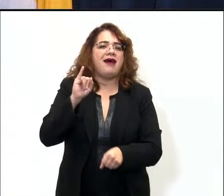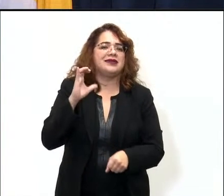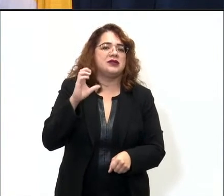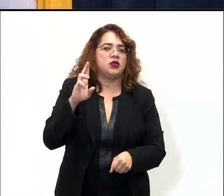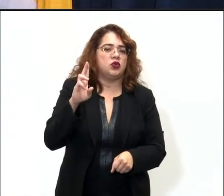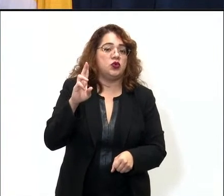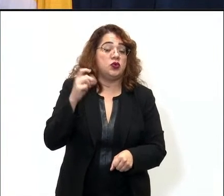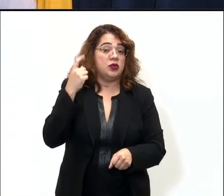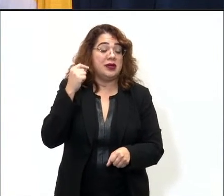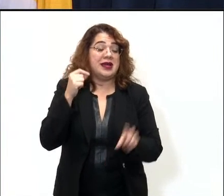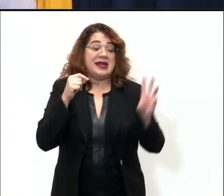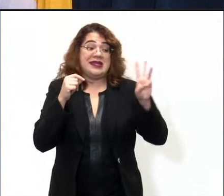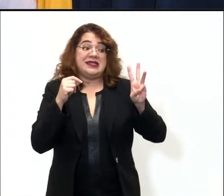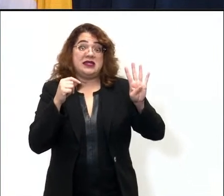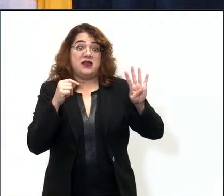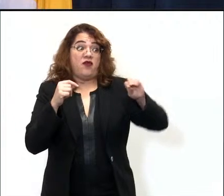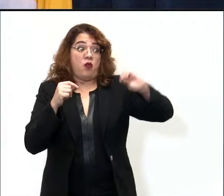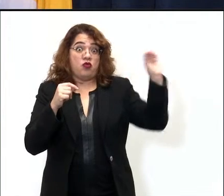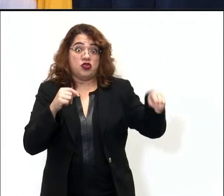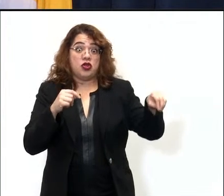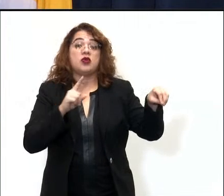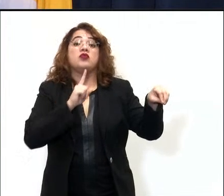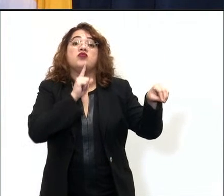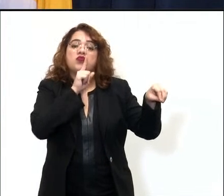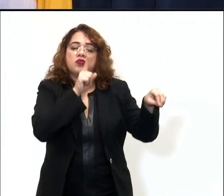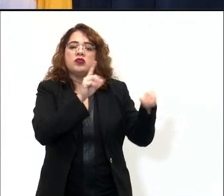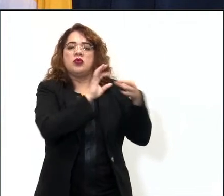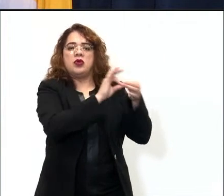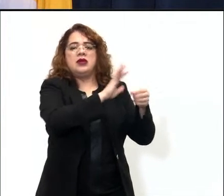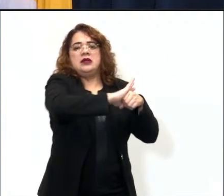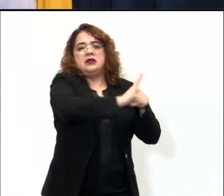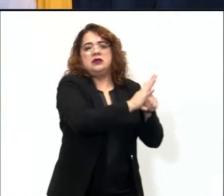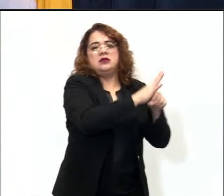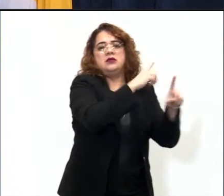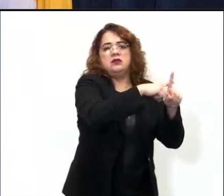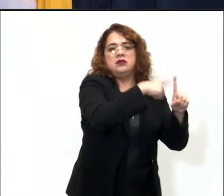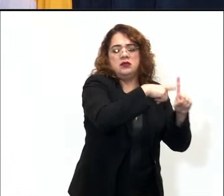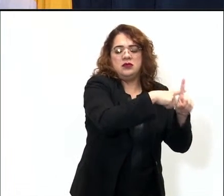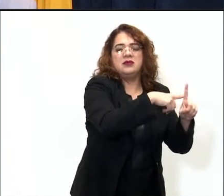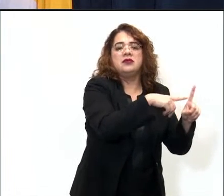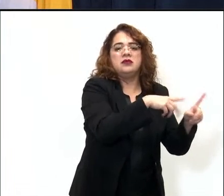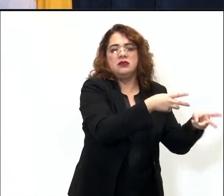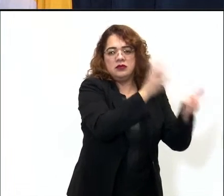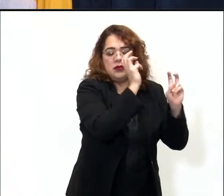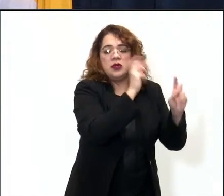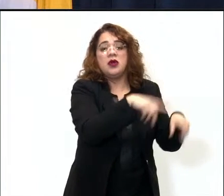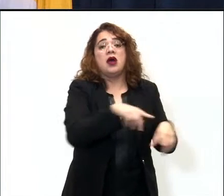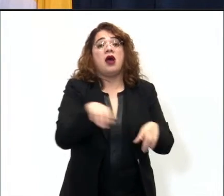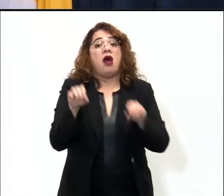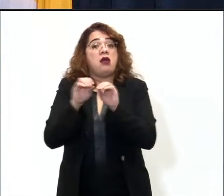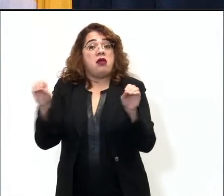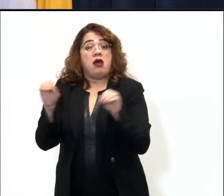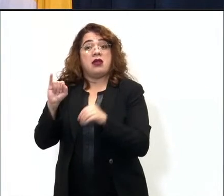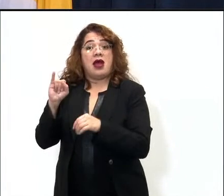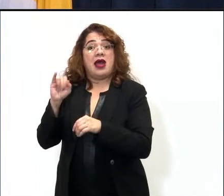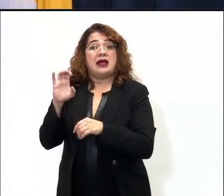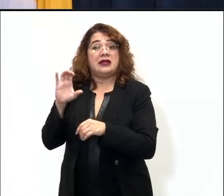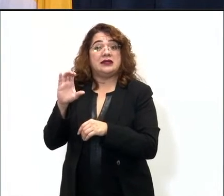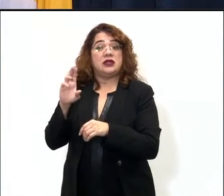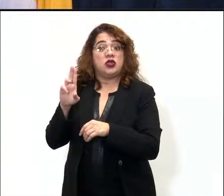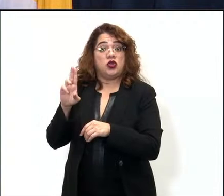those, 64% are filled with people who are experiencing COVID. 70% of our non-ICU beds are also